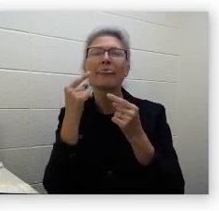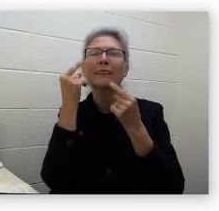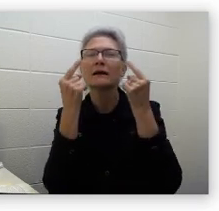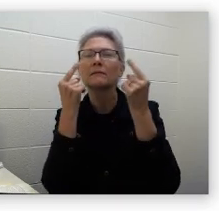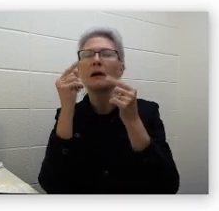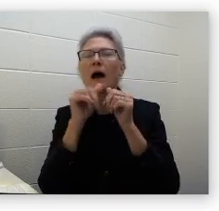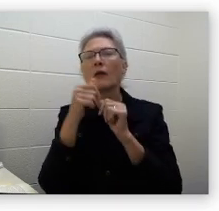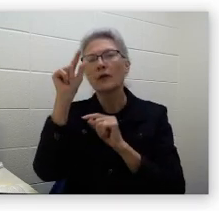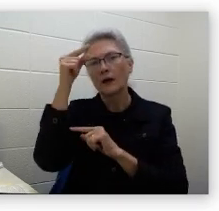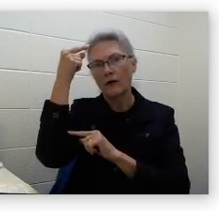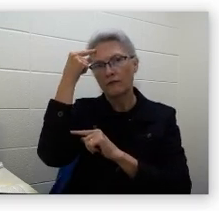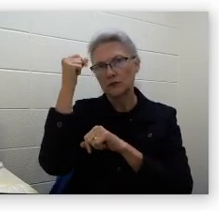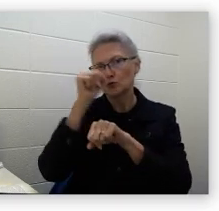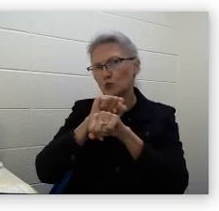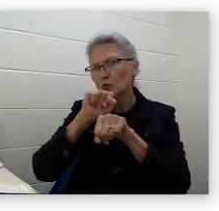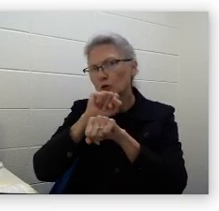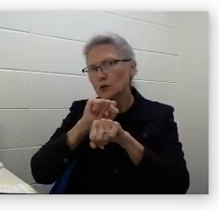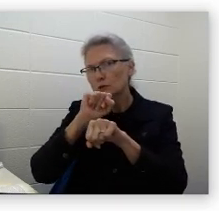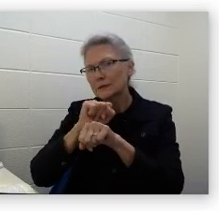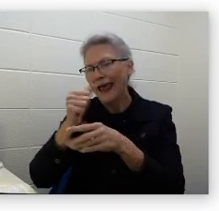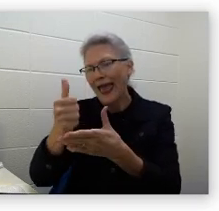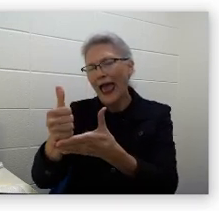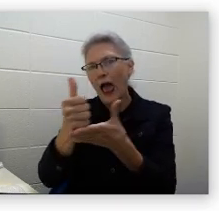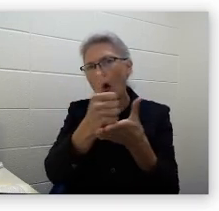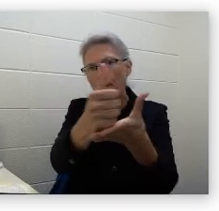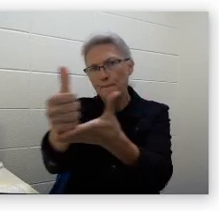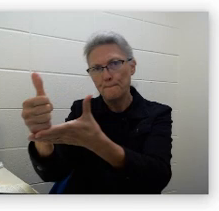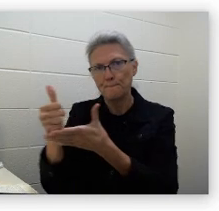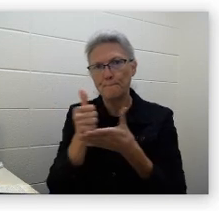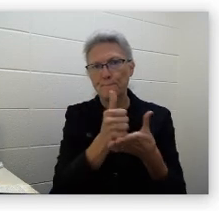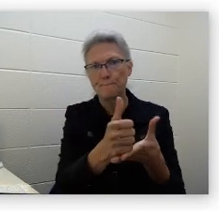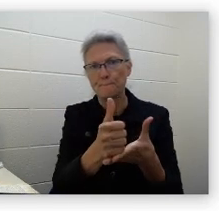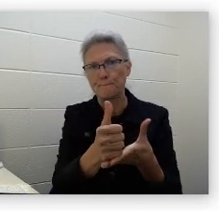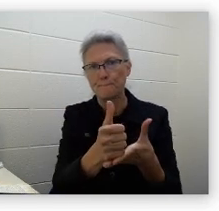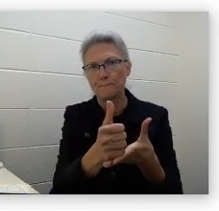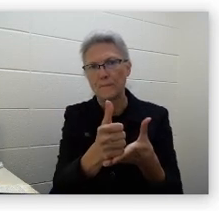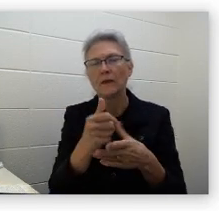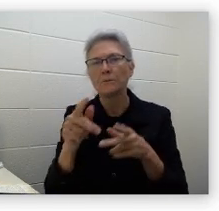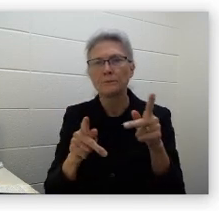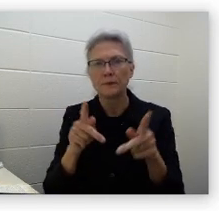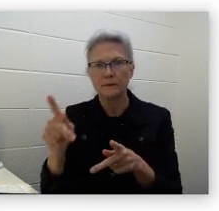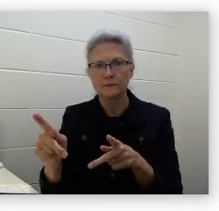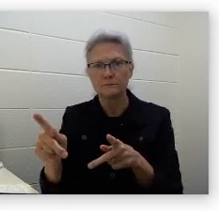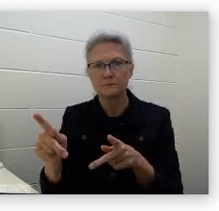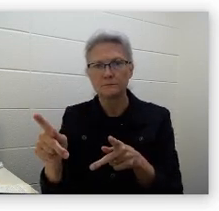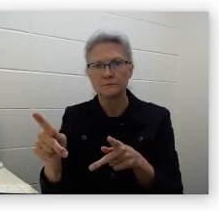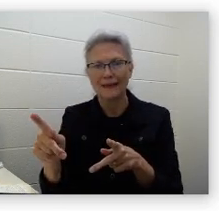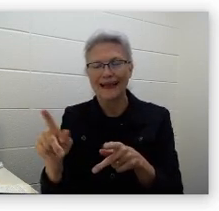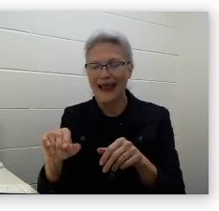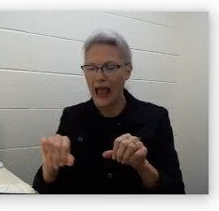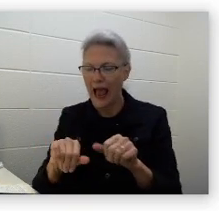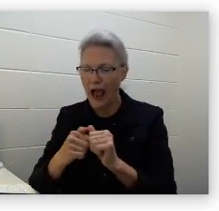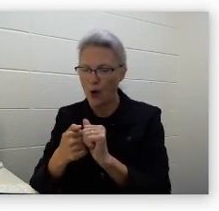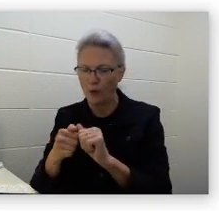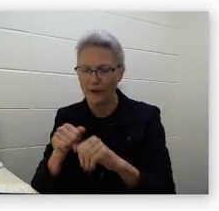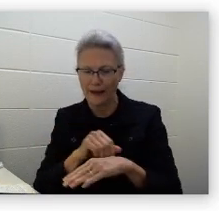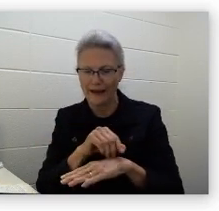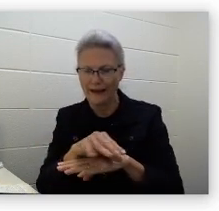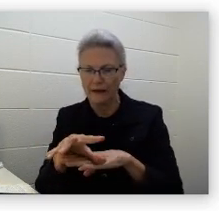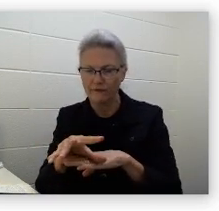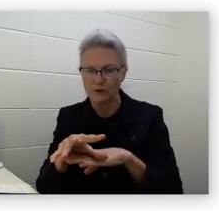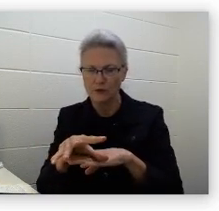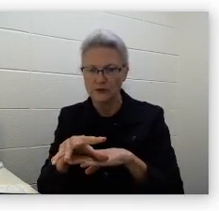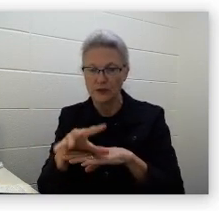about how the government is working to help these people and how they are influencing the way these people